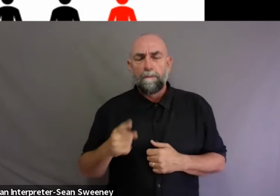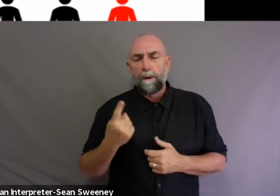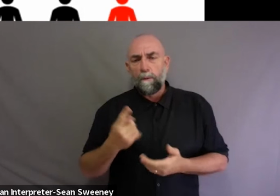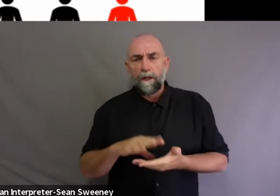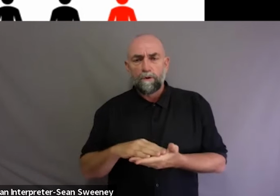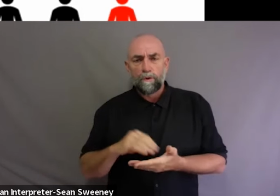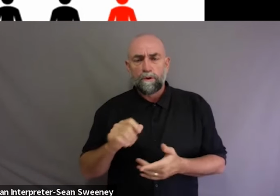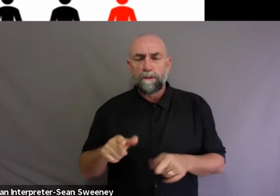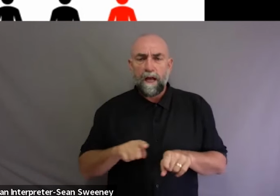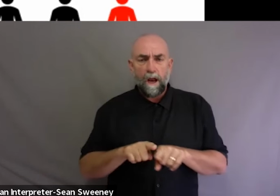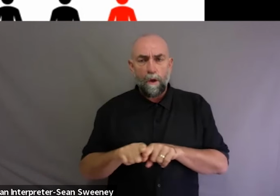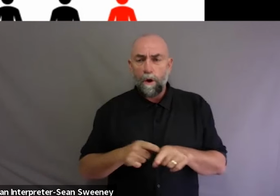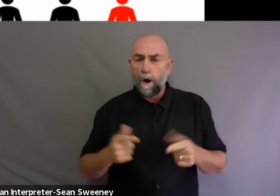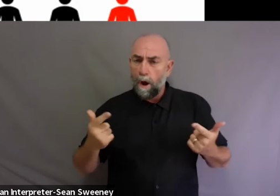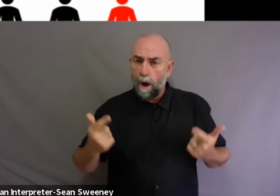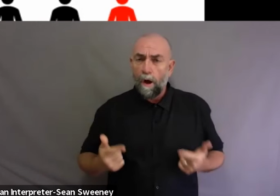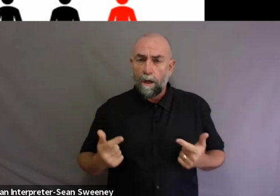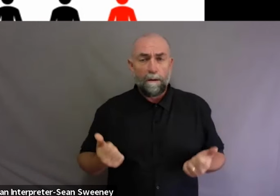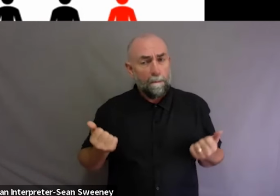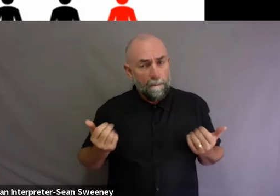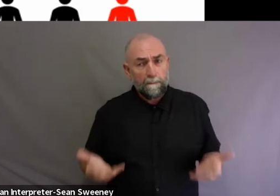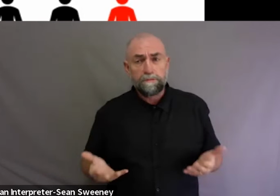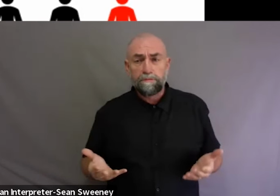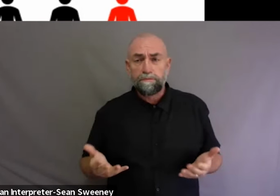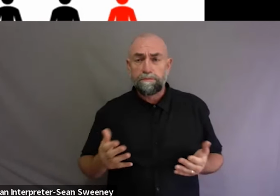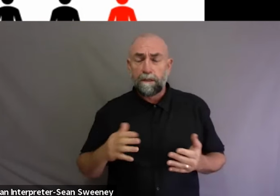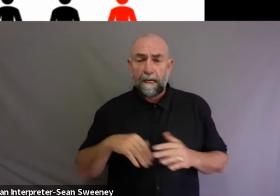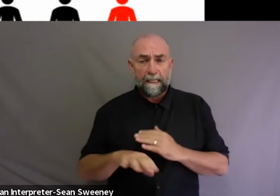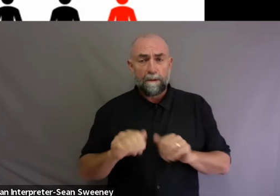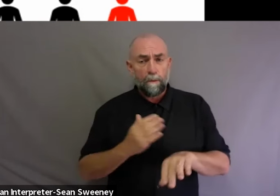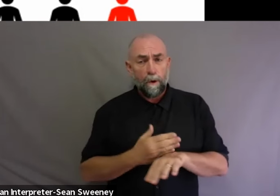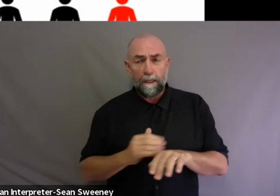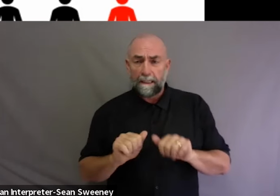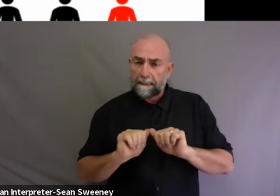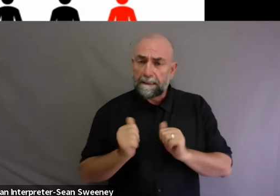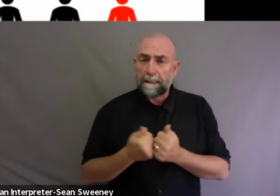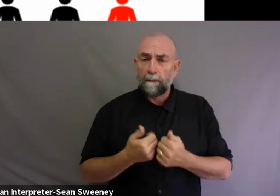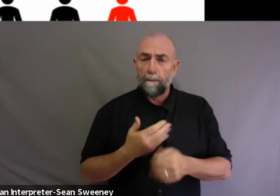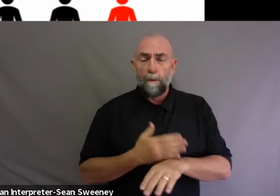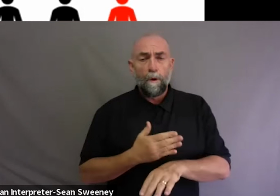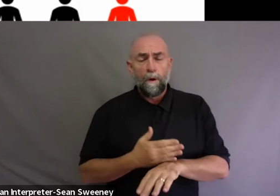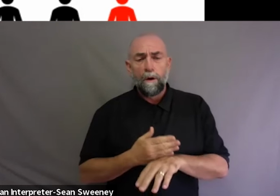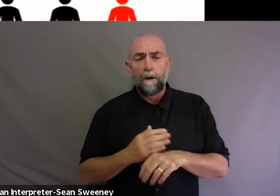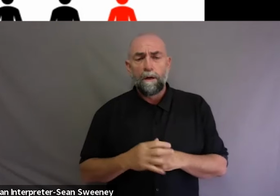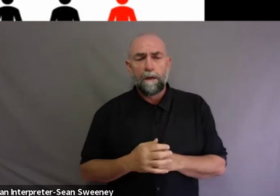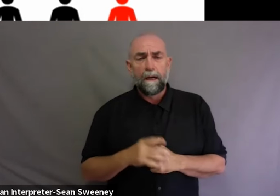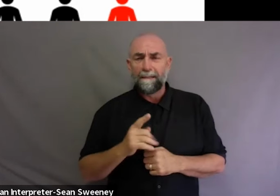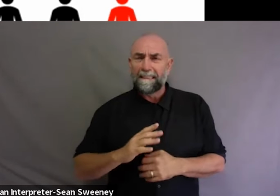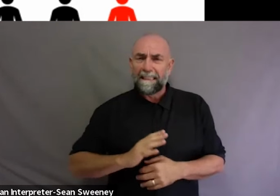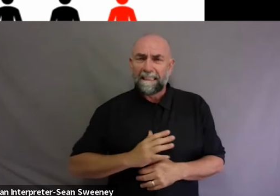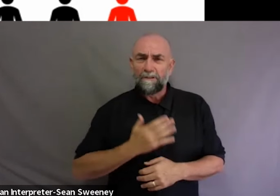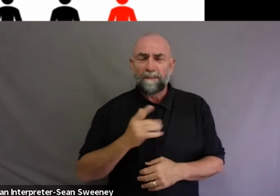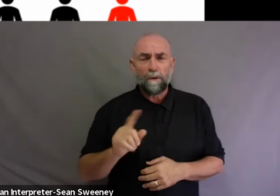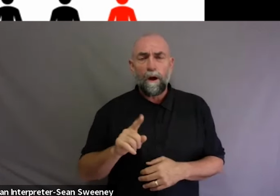a lot in the course by doing this sort of teamwork. Among other things is here the